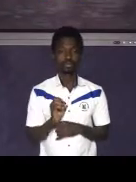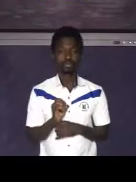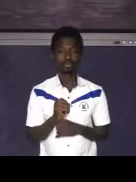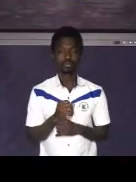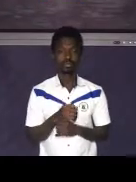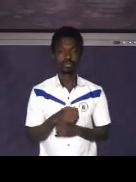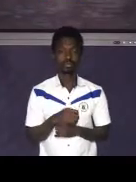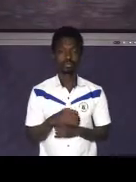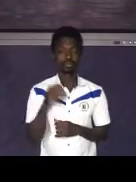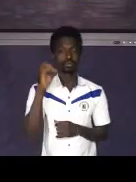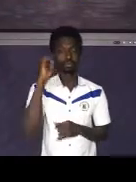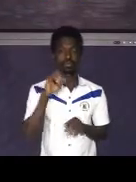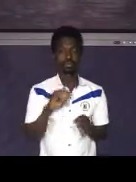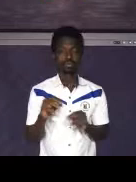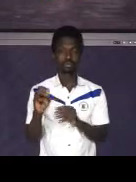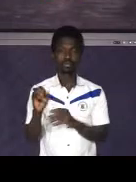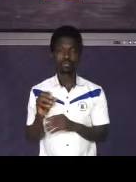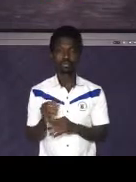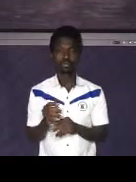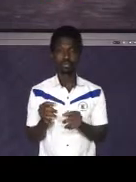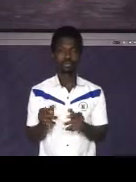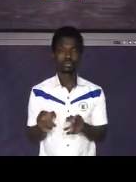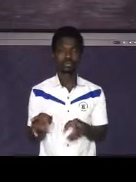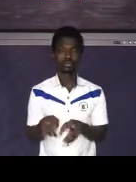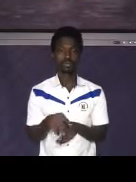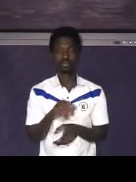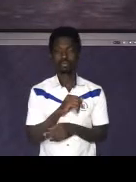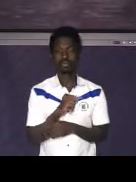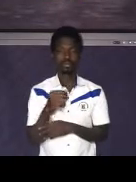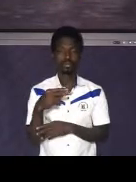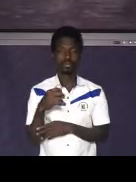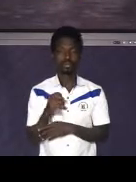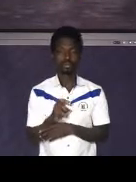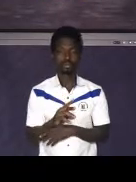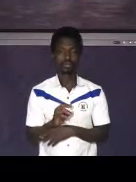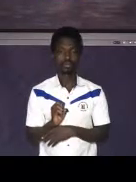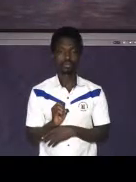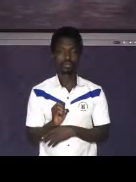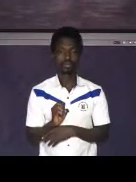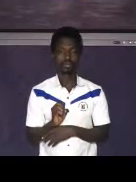H-A-R-E. It moves so fast like her hair.